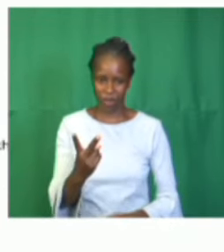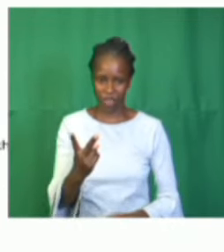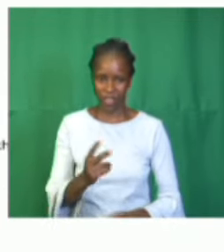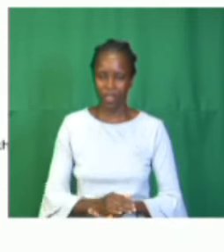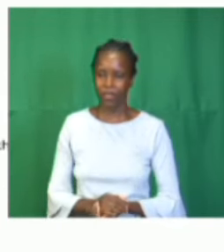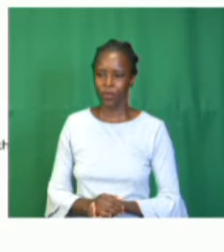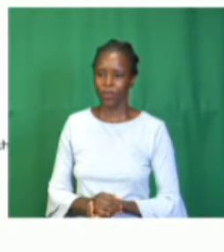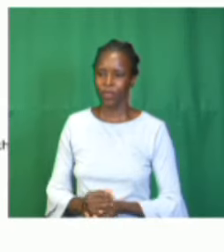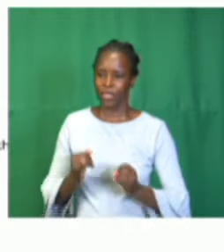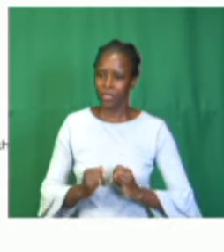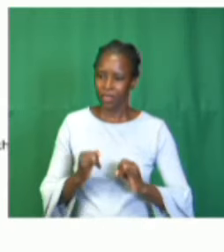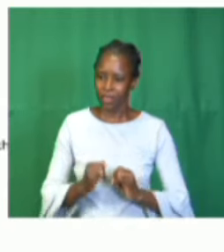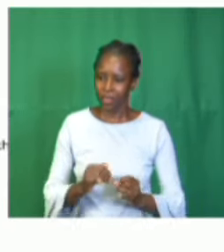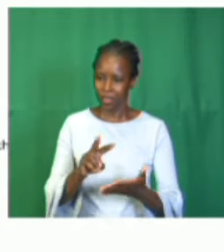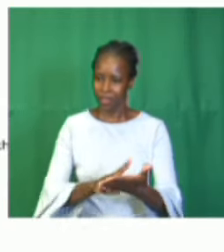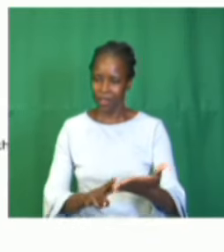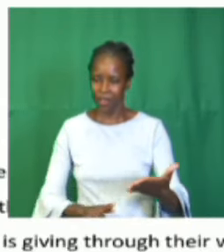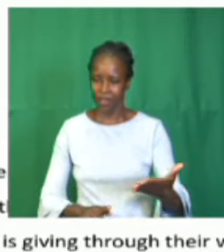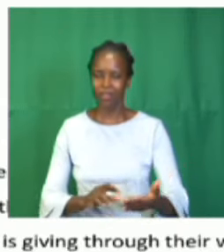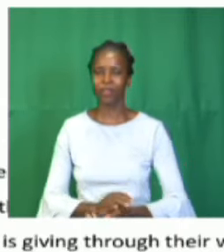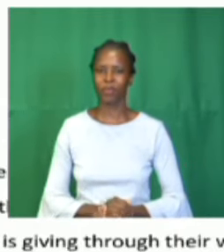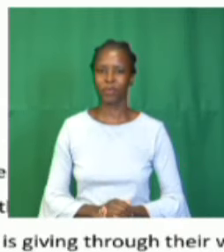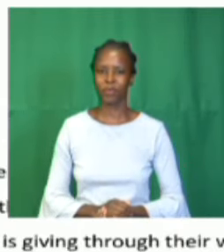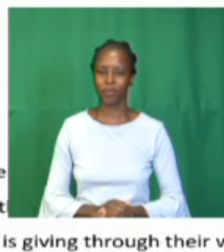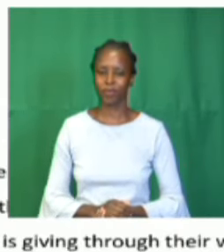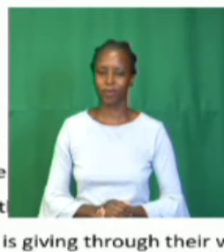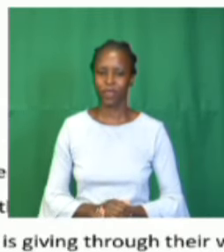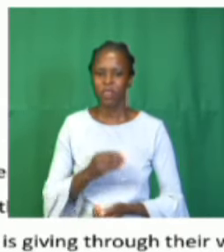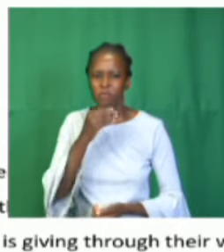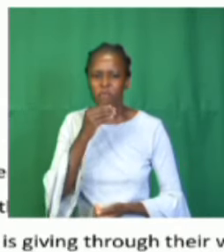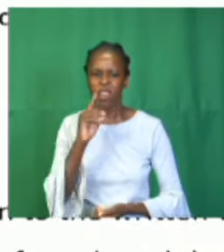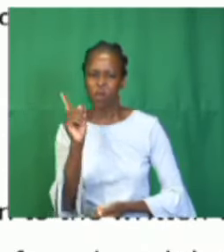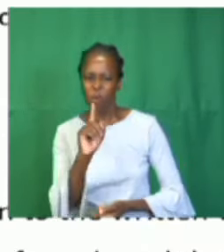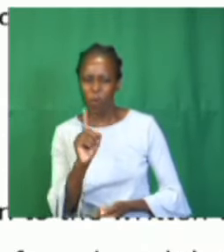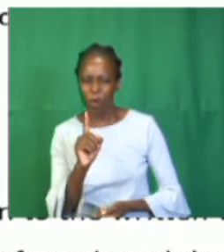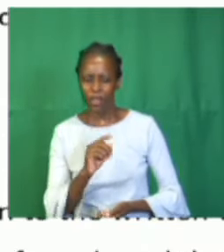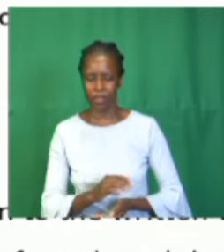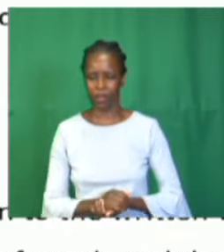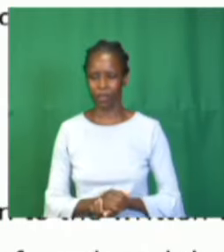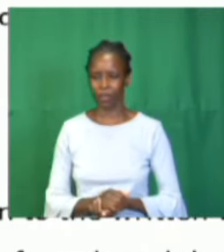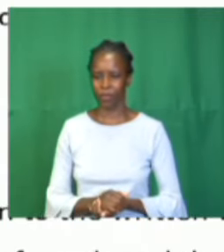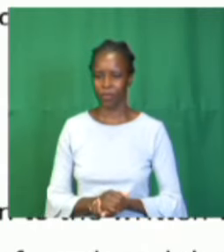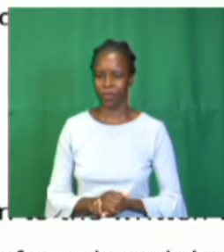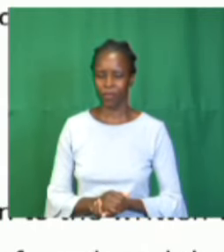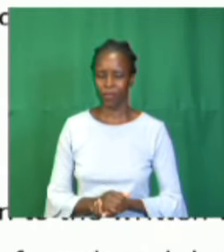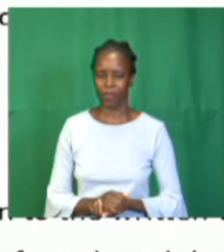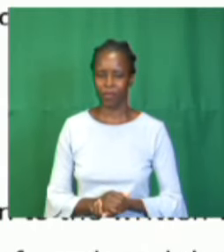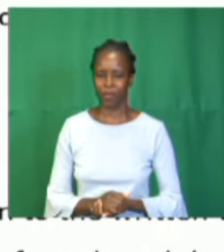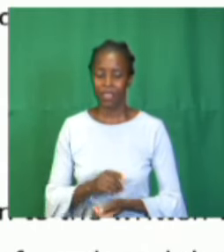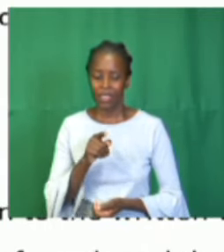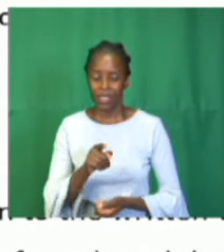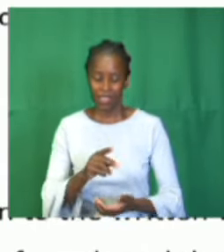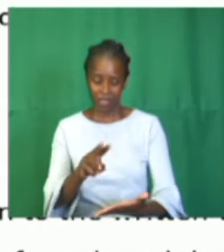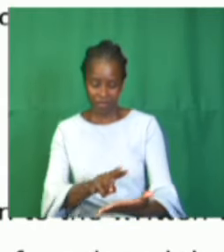intensive reading. By intensive reading, I normally say that this is the one reading that allows you